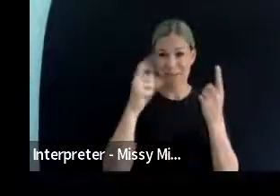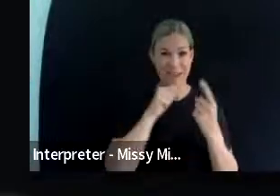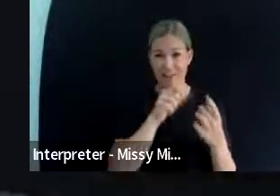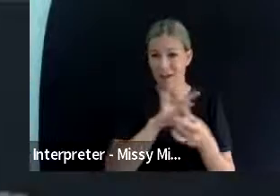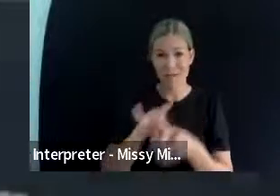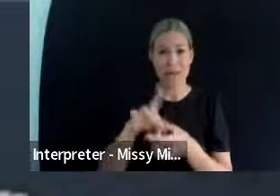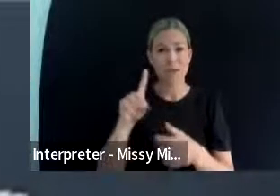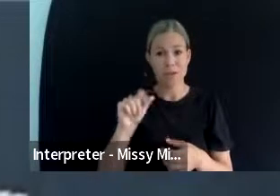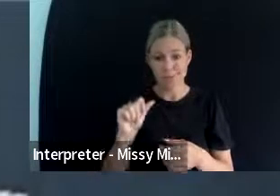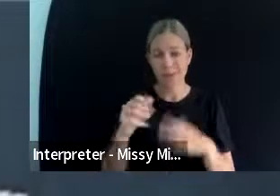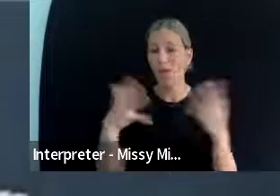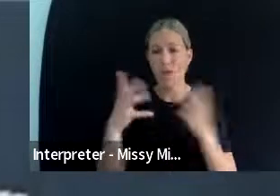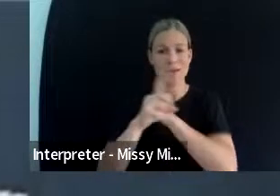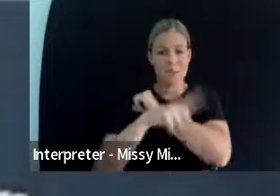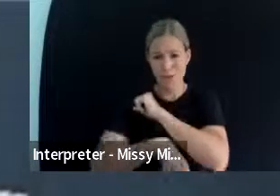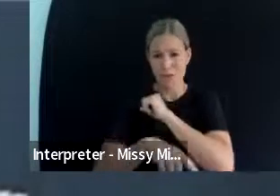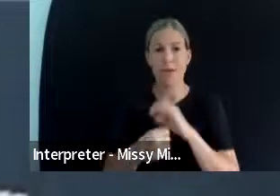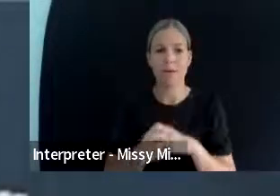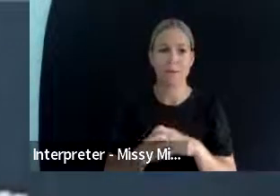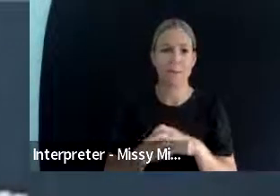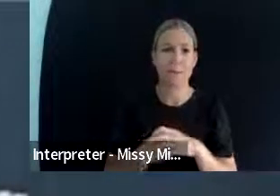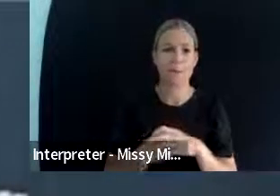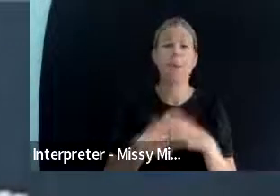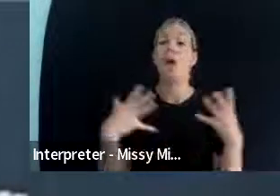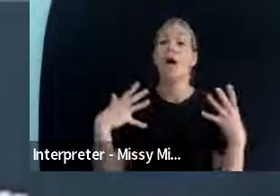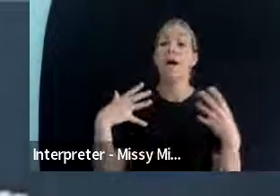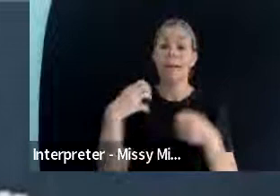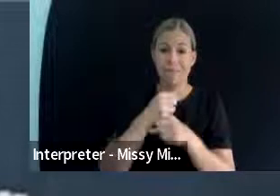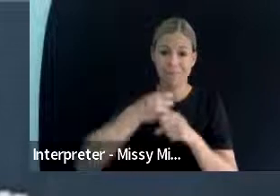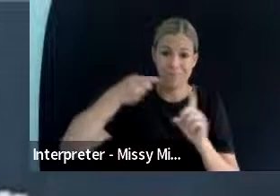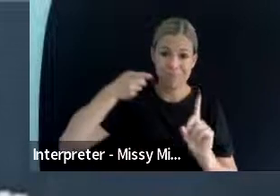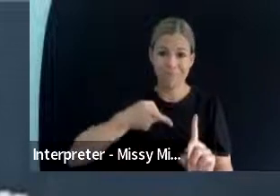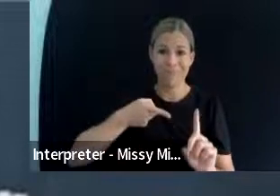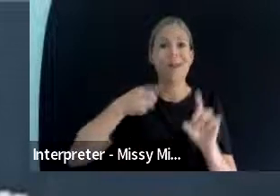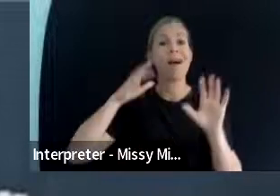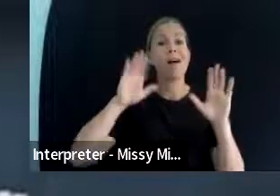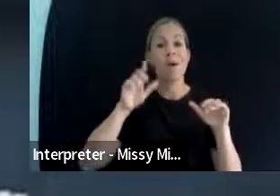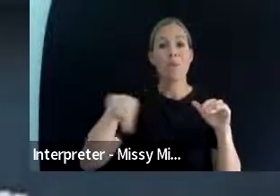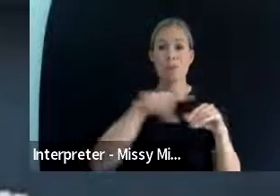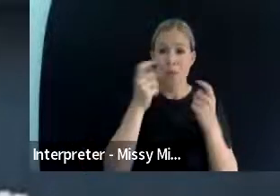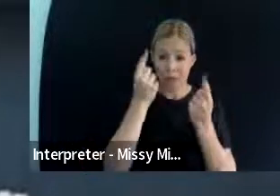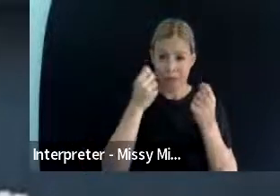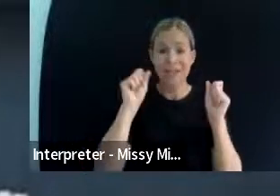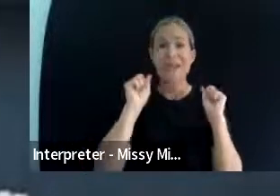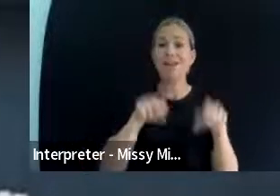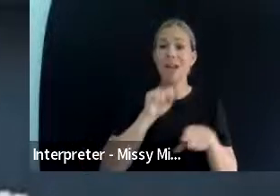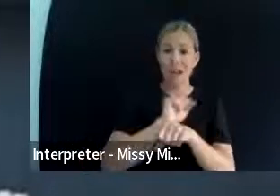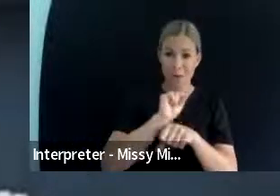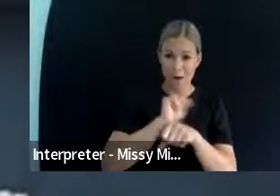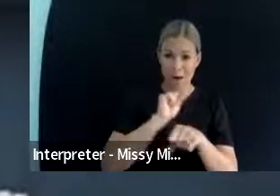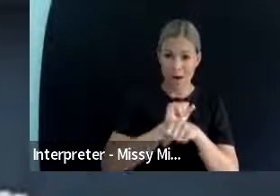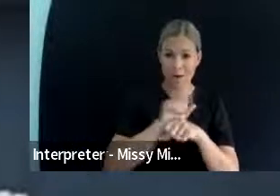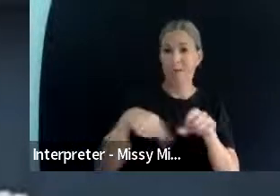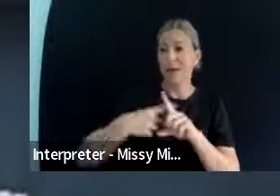expense. So in conclusion, I hope you understand that you can work, still maintain eligibility for SSI